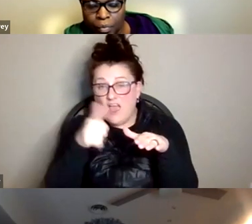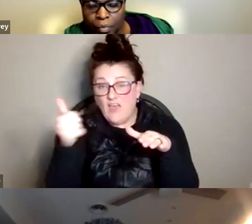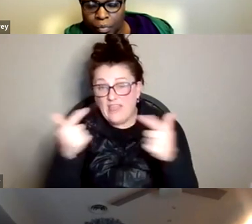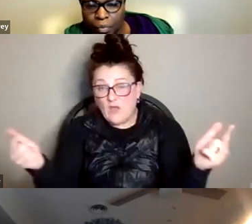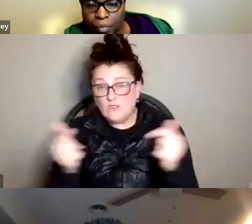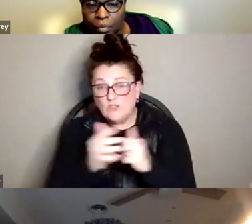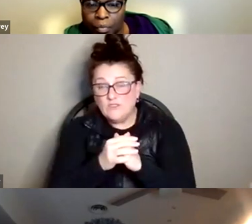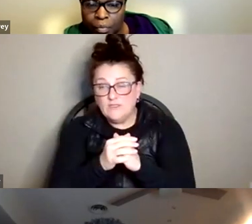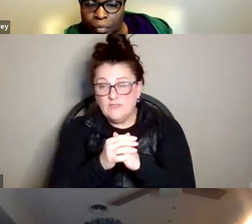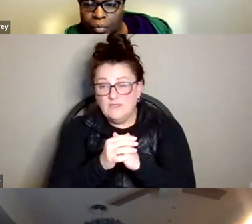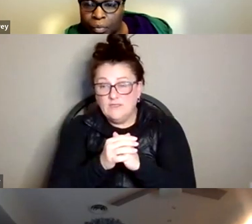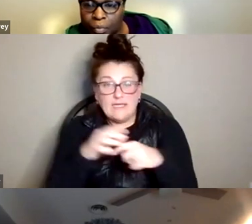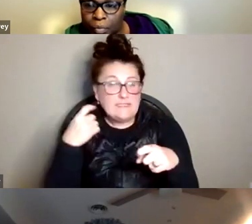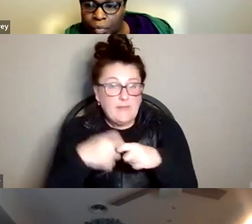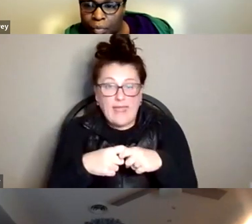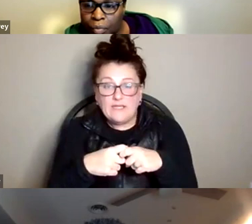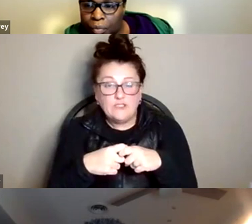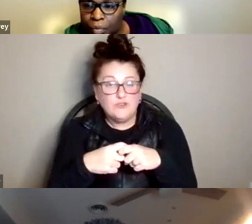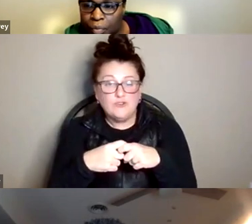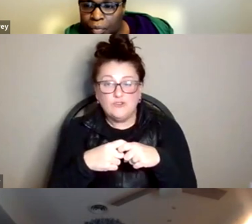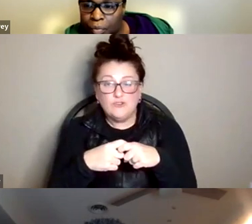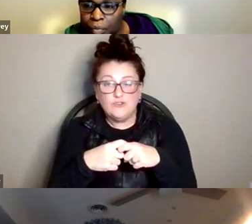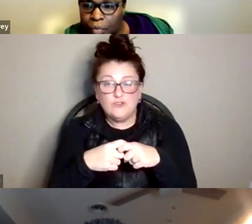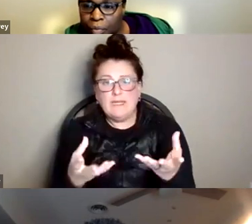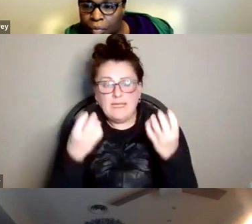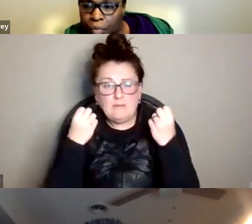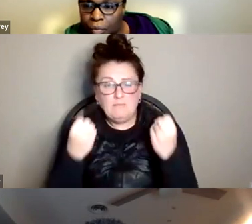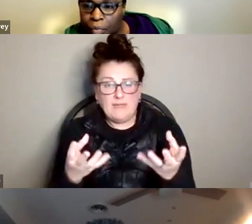language, Spanish. There are so many